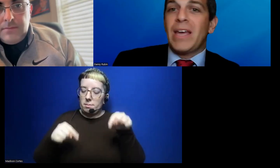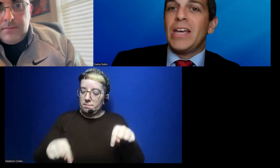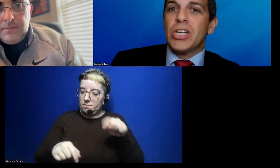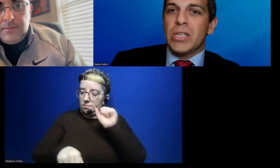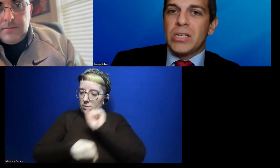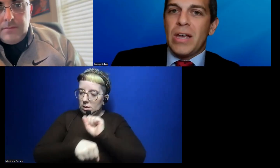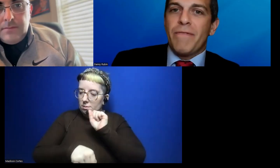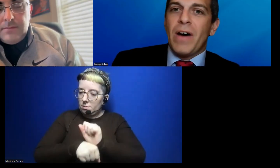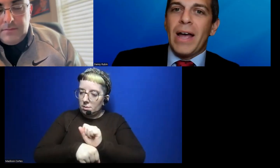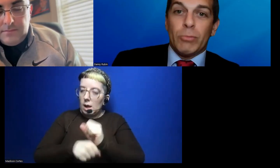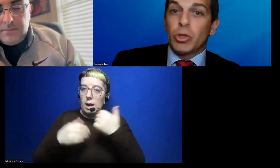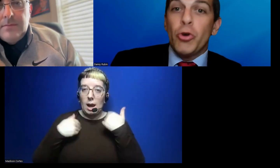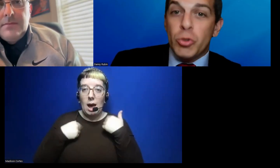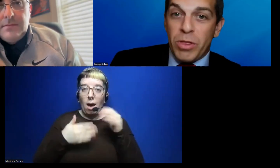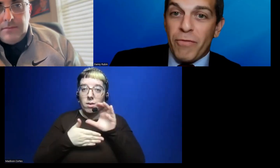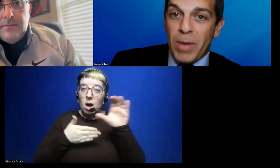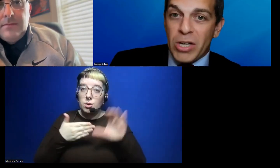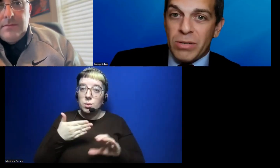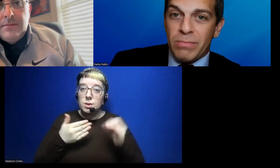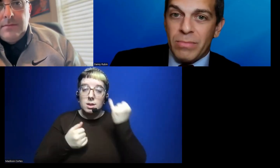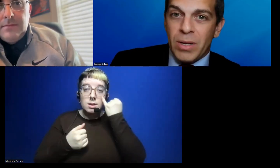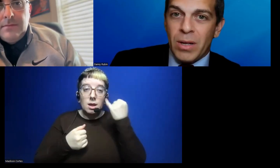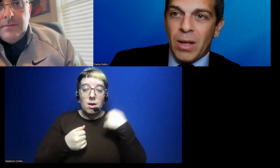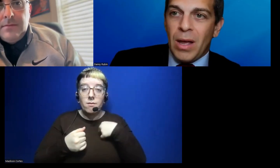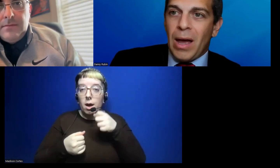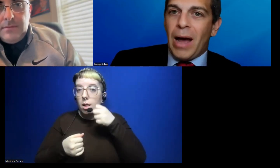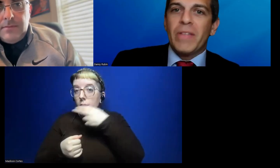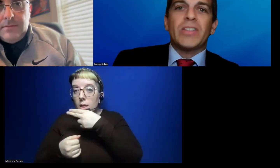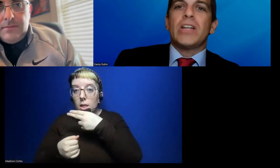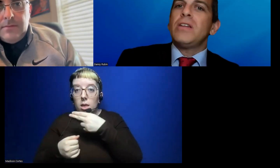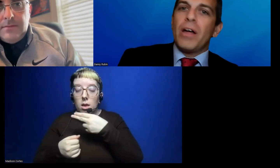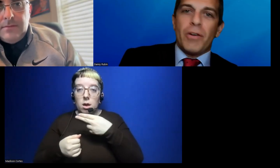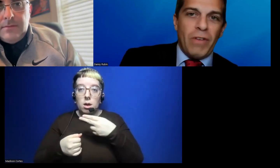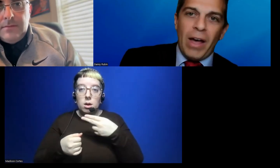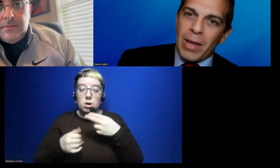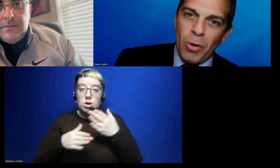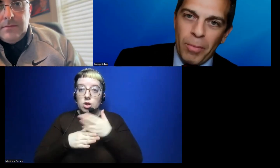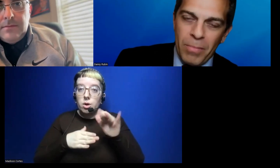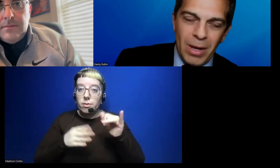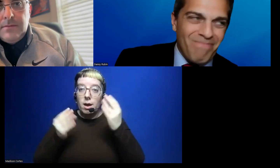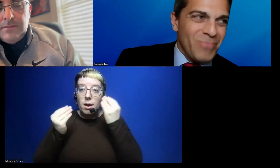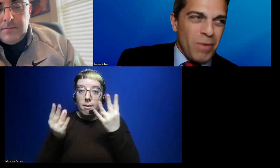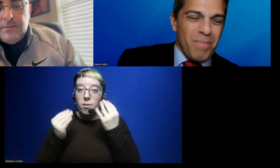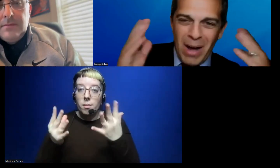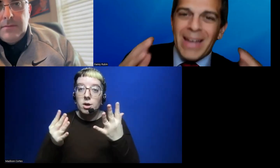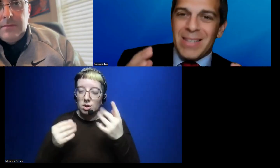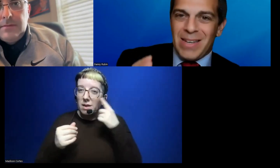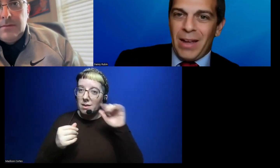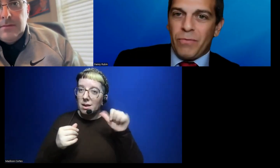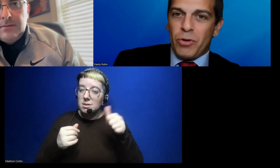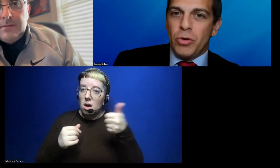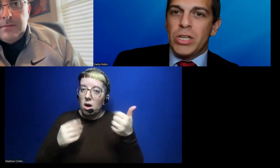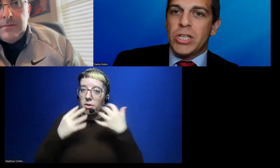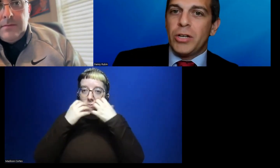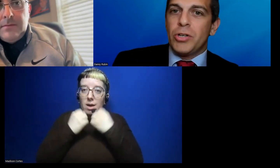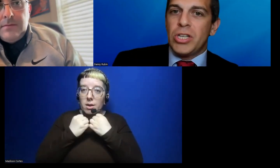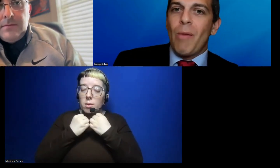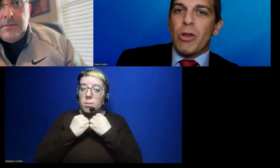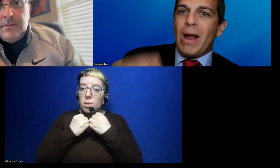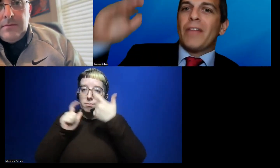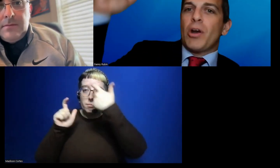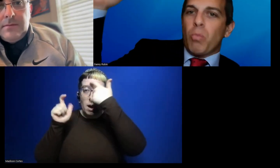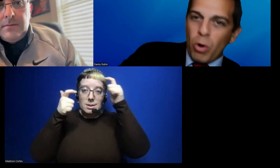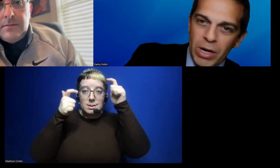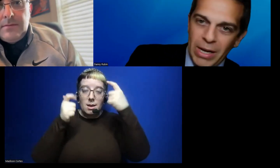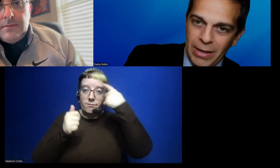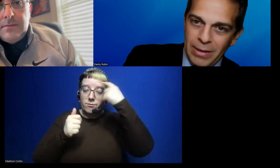are ramifications if I am loose with information. I think that's another valuable sort of mindset for students to